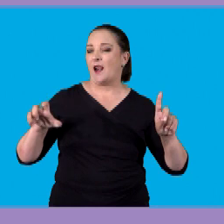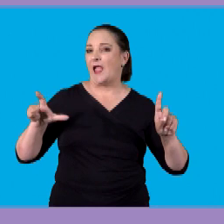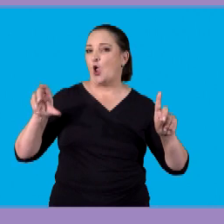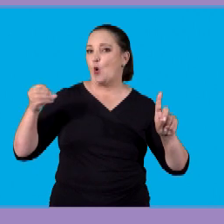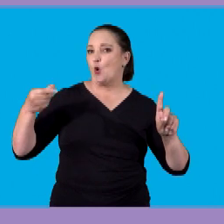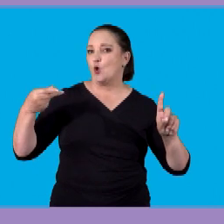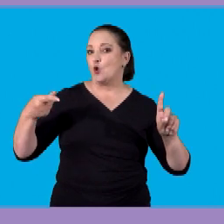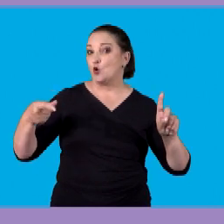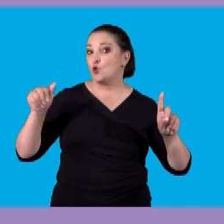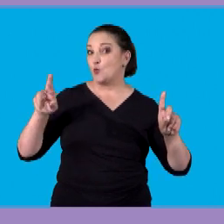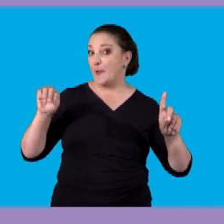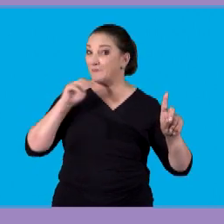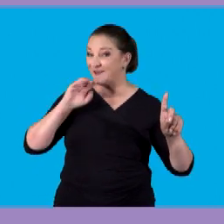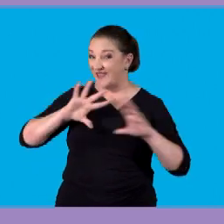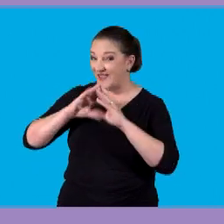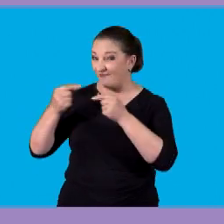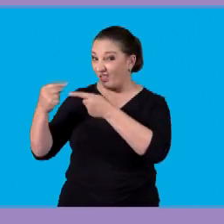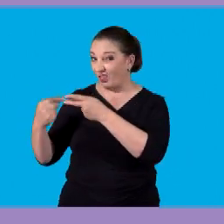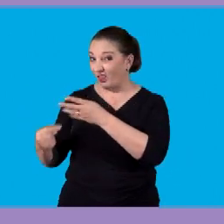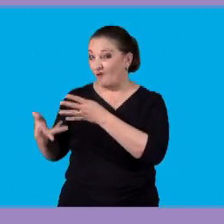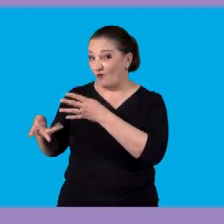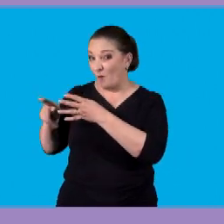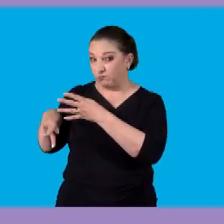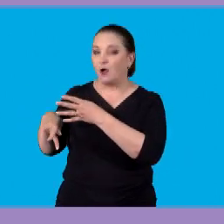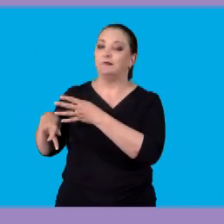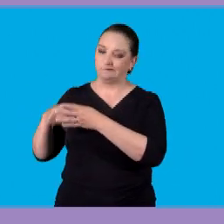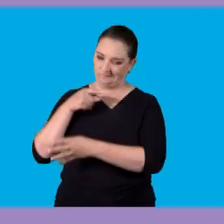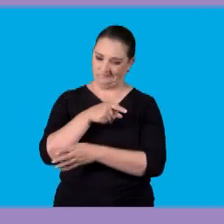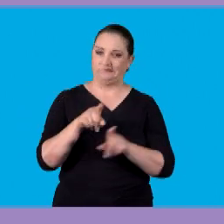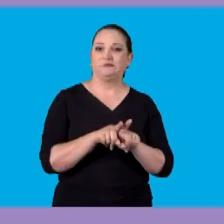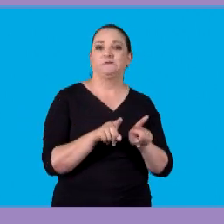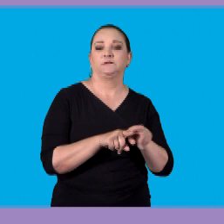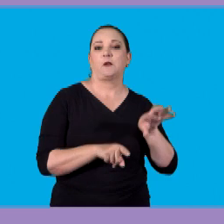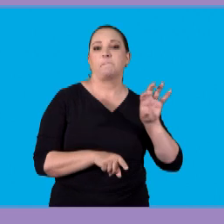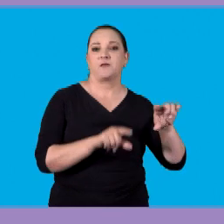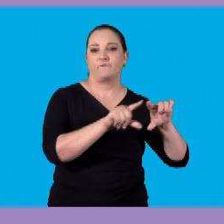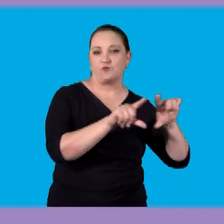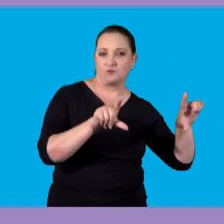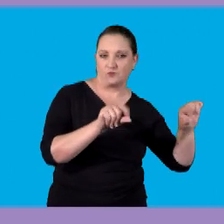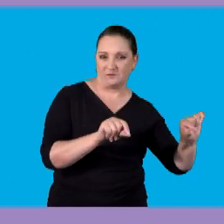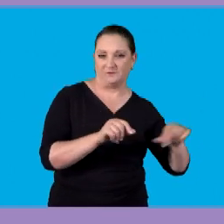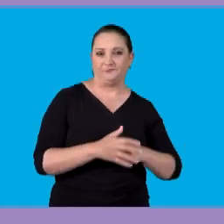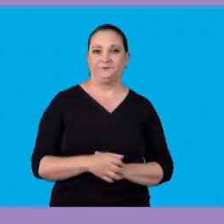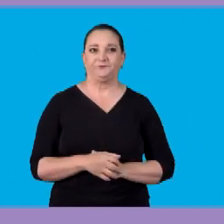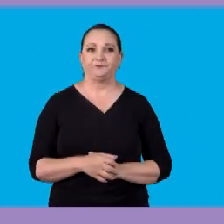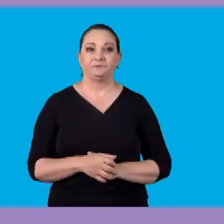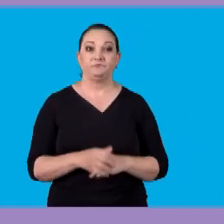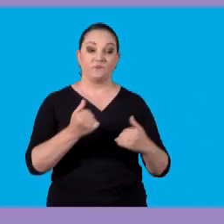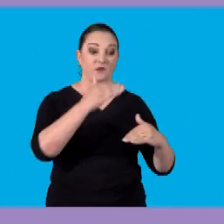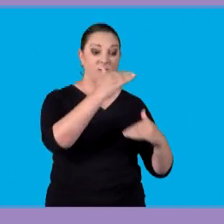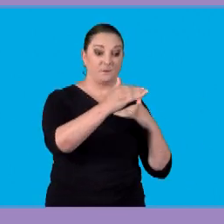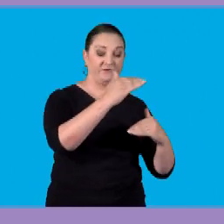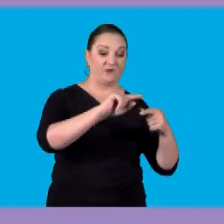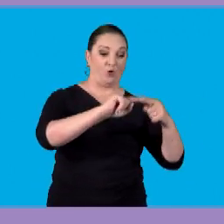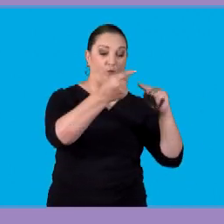parallelogram, which means that all of the properties of a parallelogram apply to a rectangle as well. What